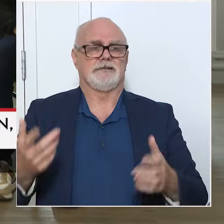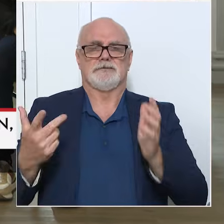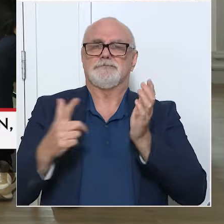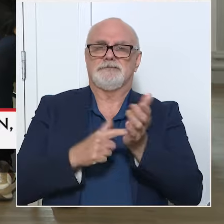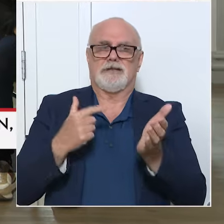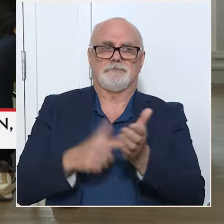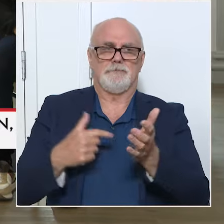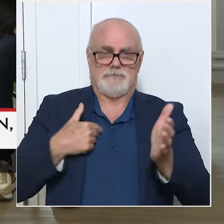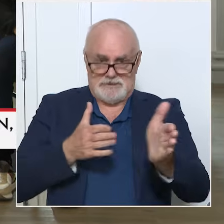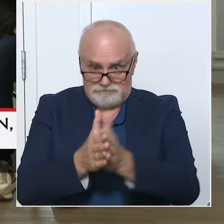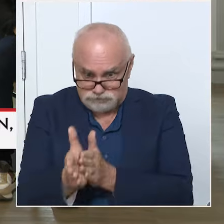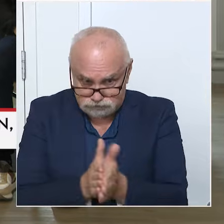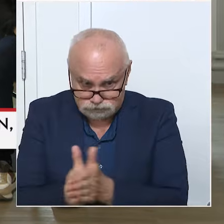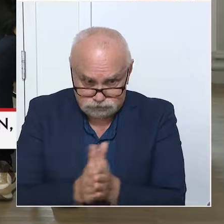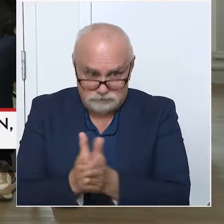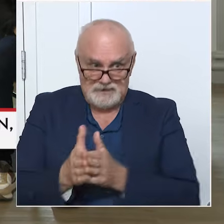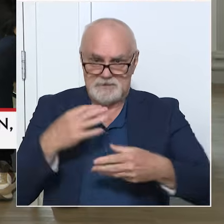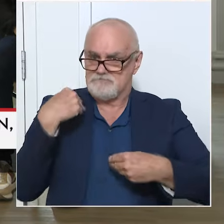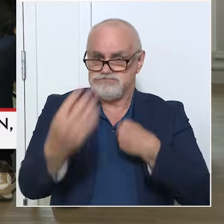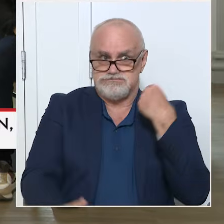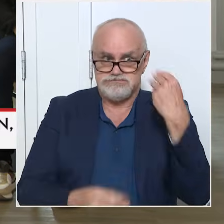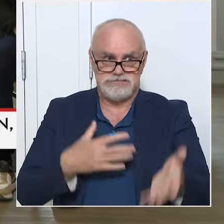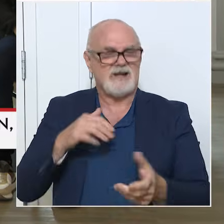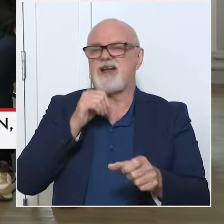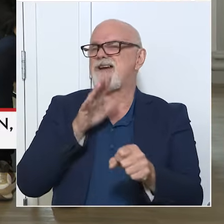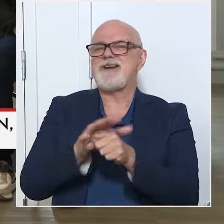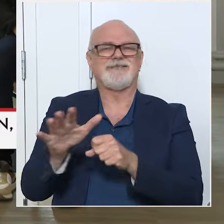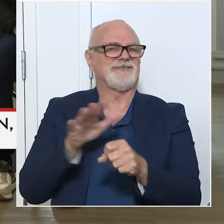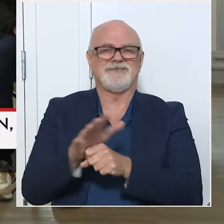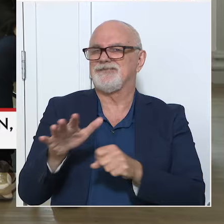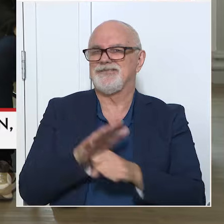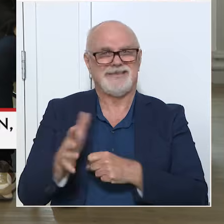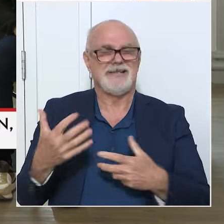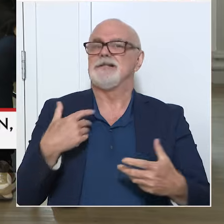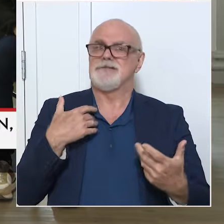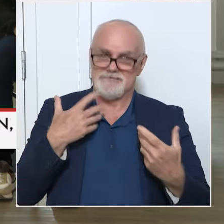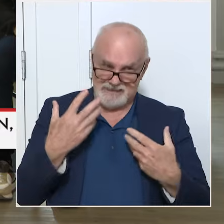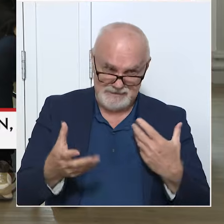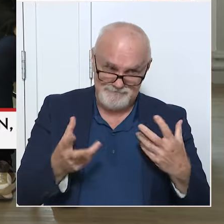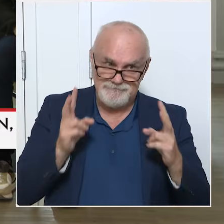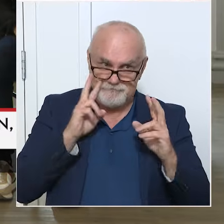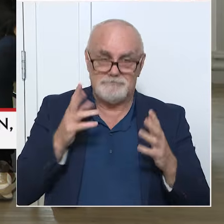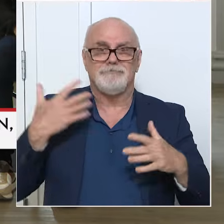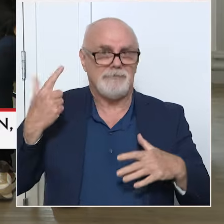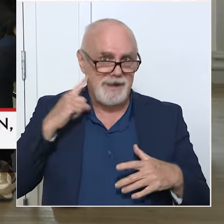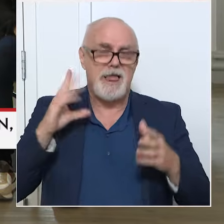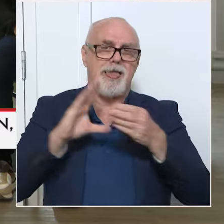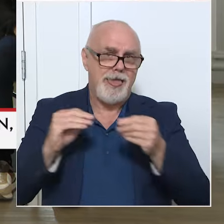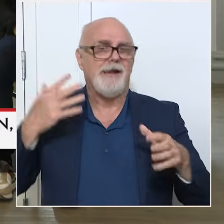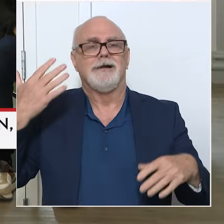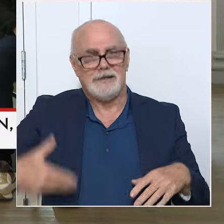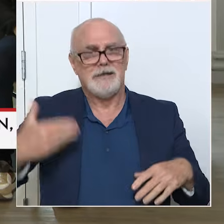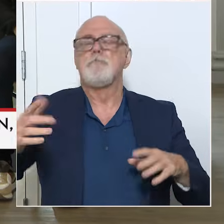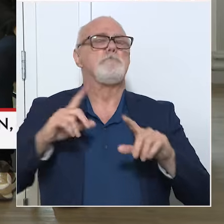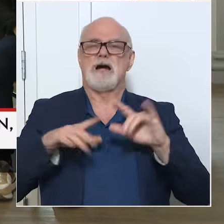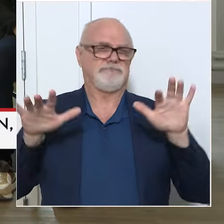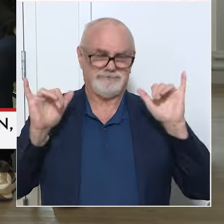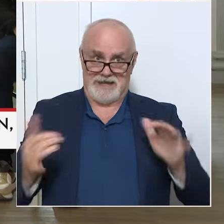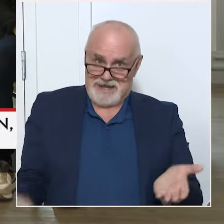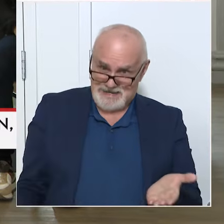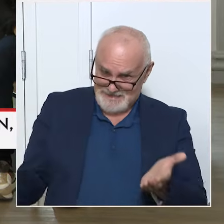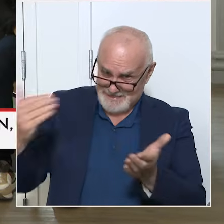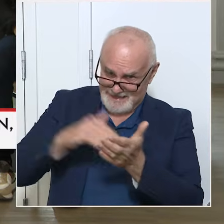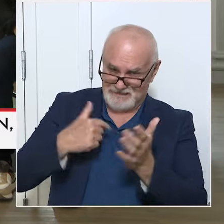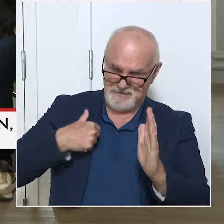often aren't enough. And you've heard me say this before, but we mean business, and we have to demonstrate that